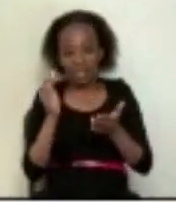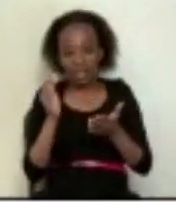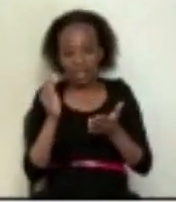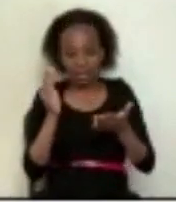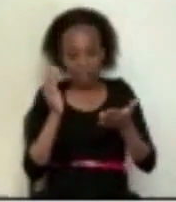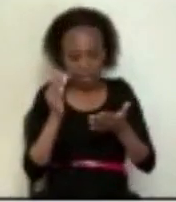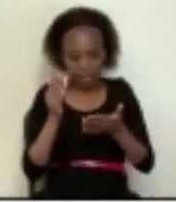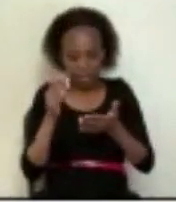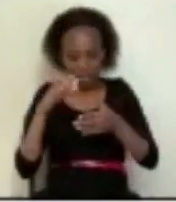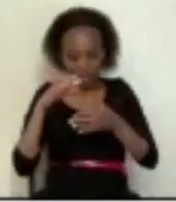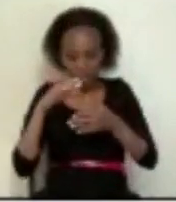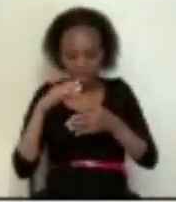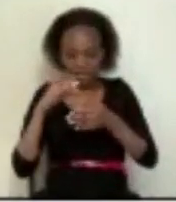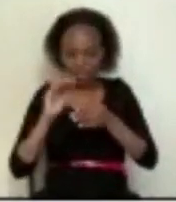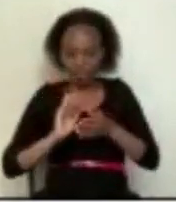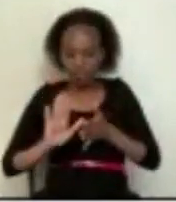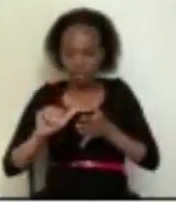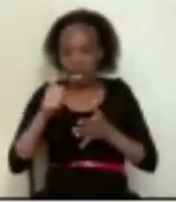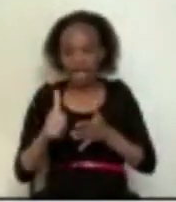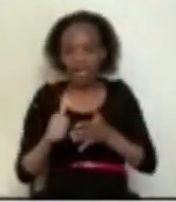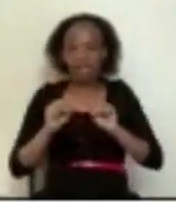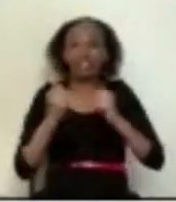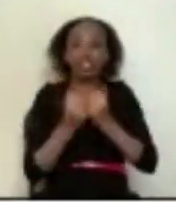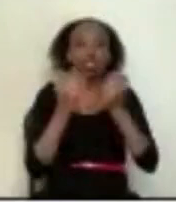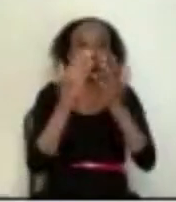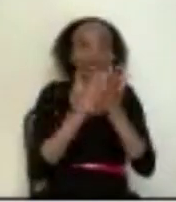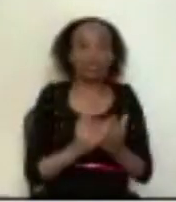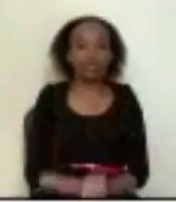other social programs, right?